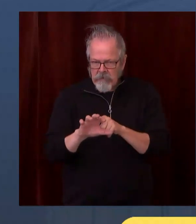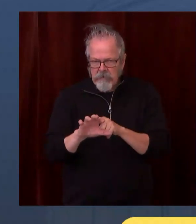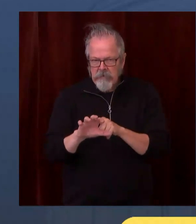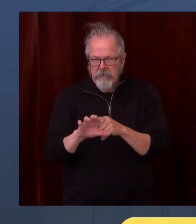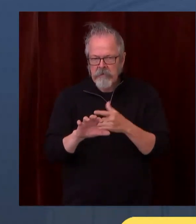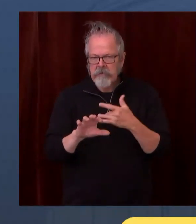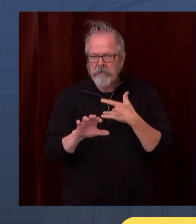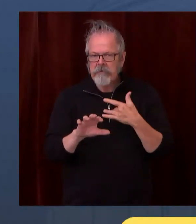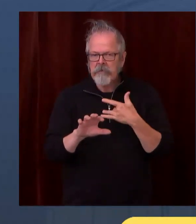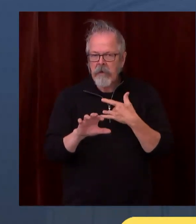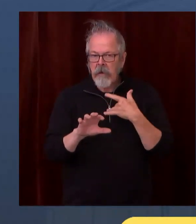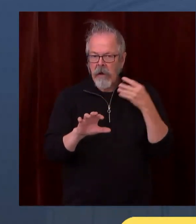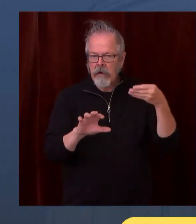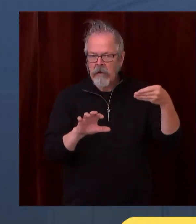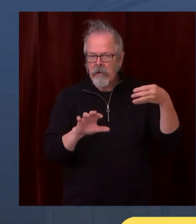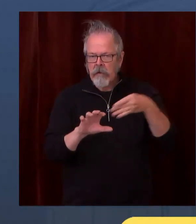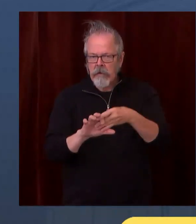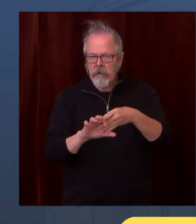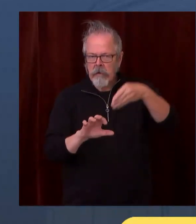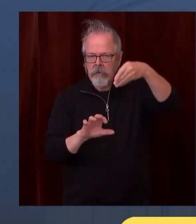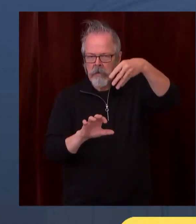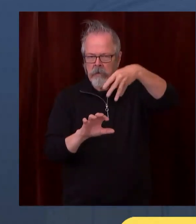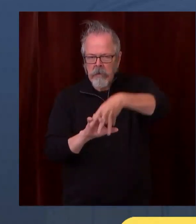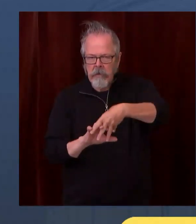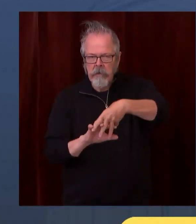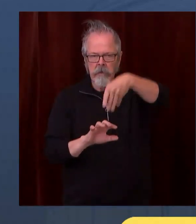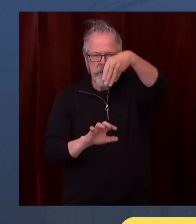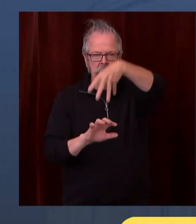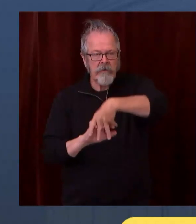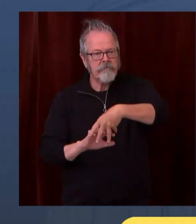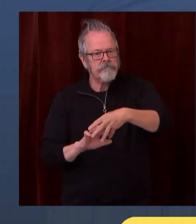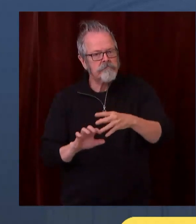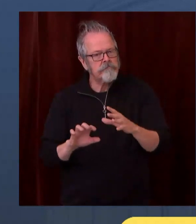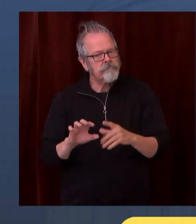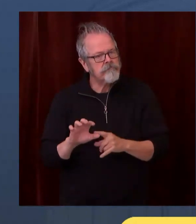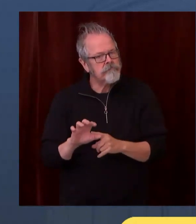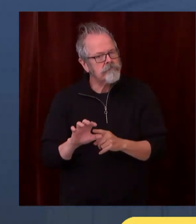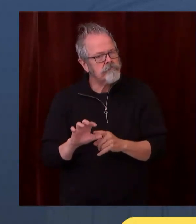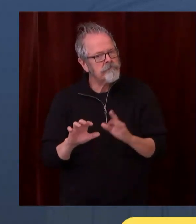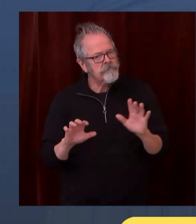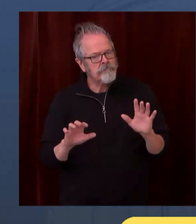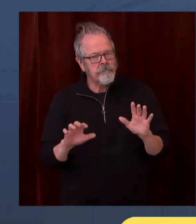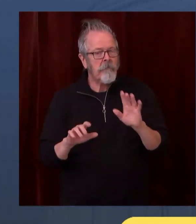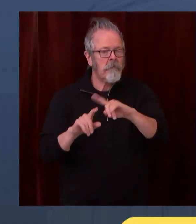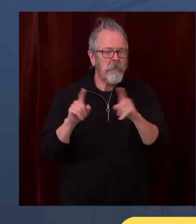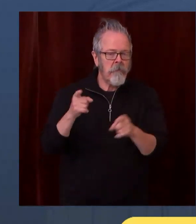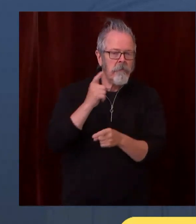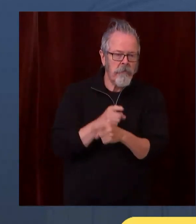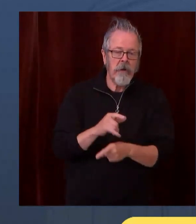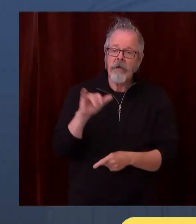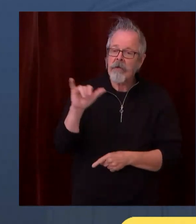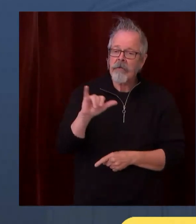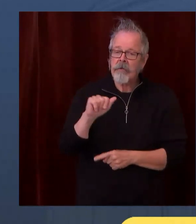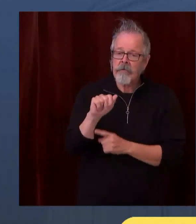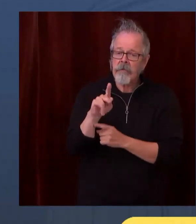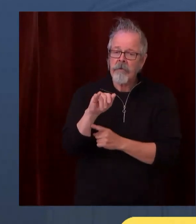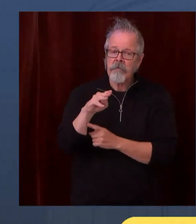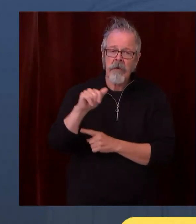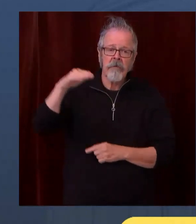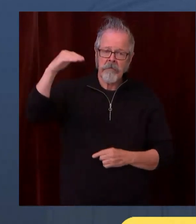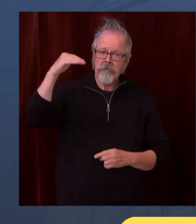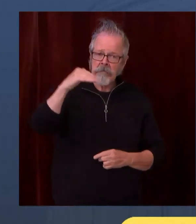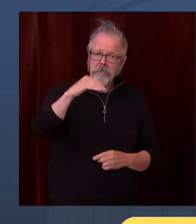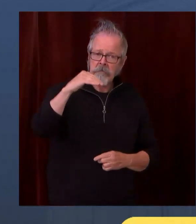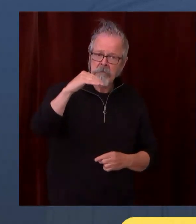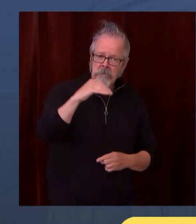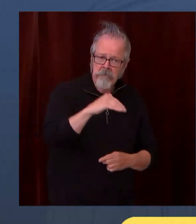to see progress, we can see more opening over time. I can't tell you when that is or even exactly what the circumstances are. But we're making